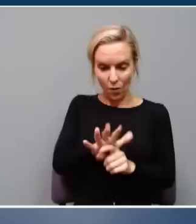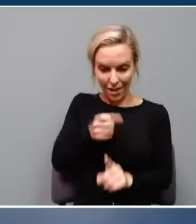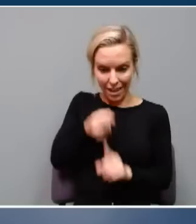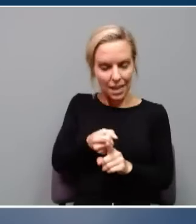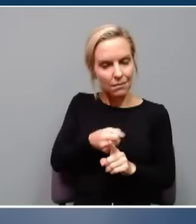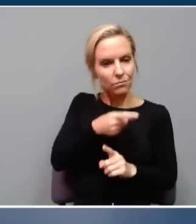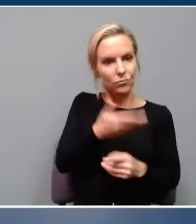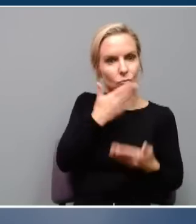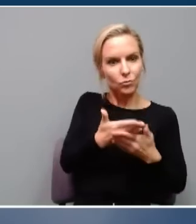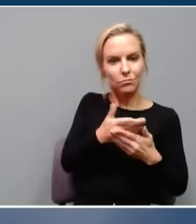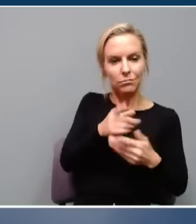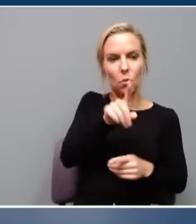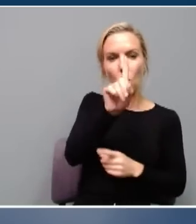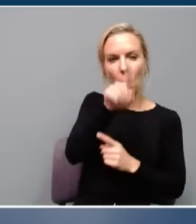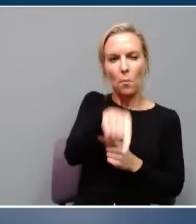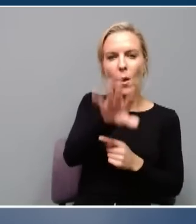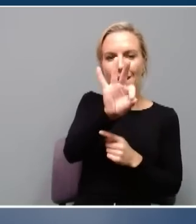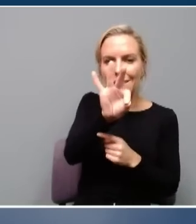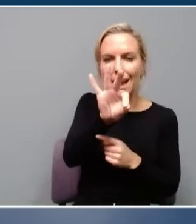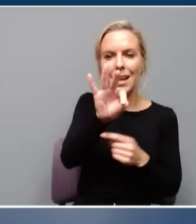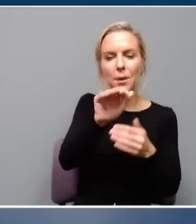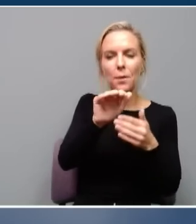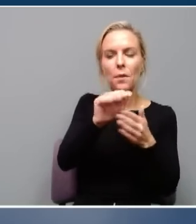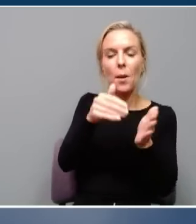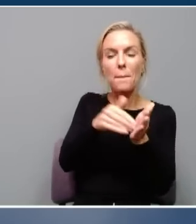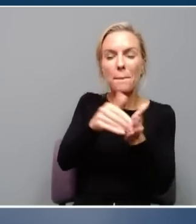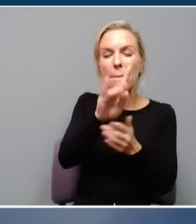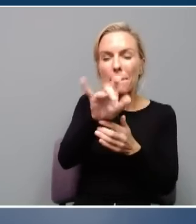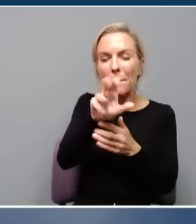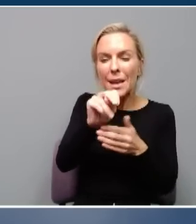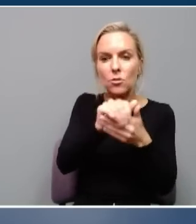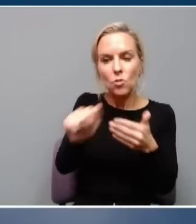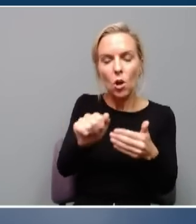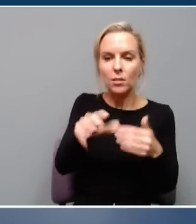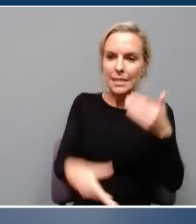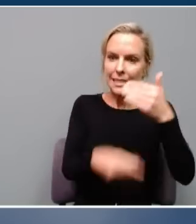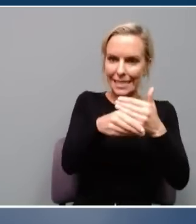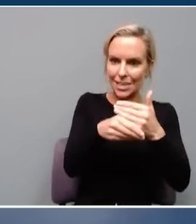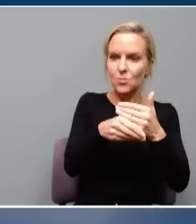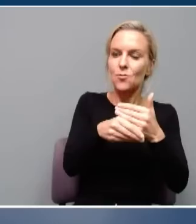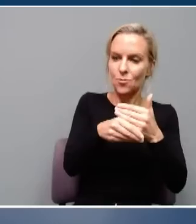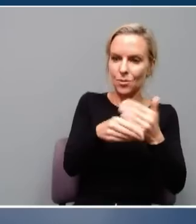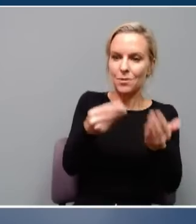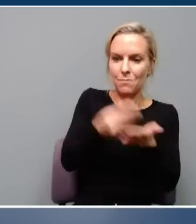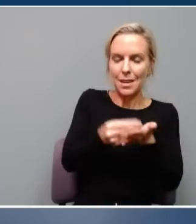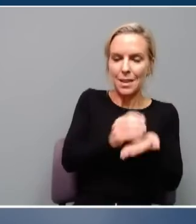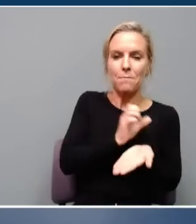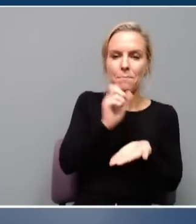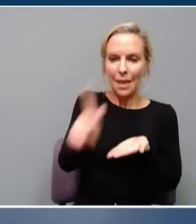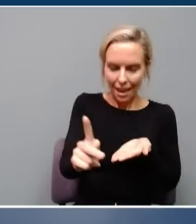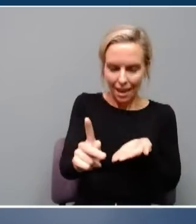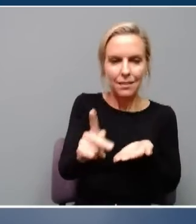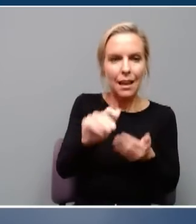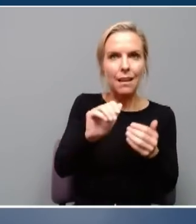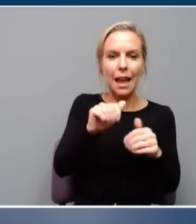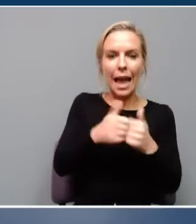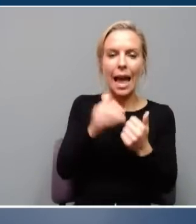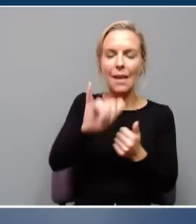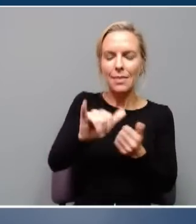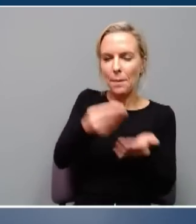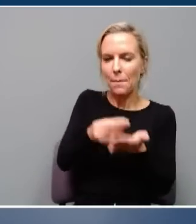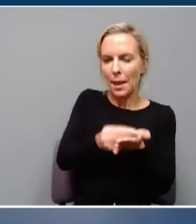$1.129 billion in additional reimbursements in ways we were able to change how that reimbursement works. So